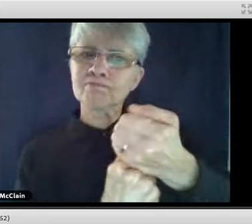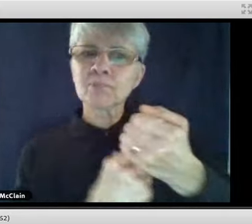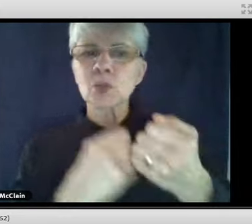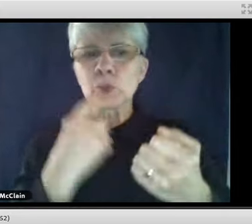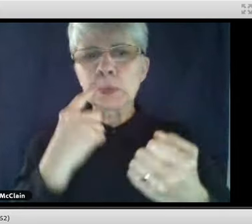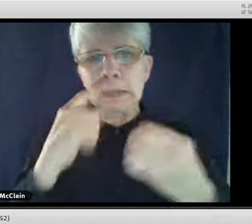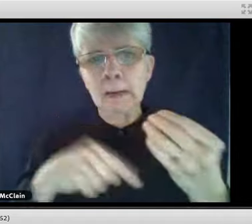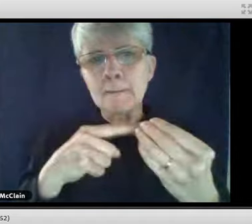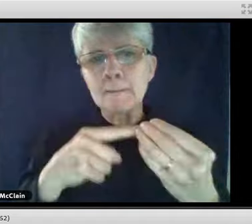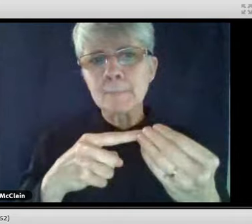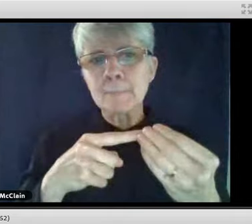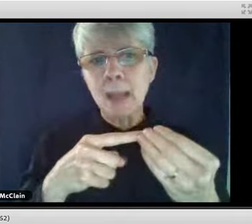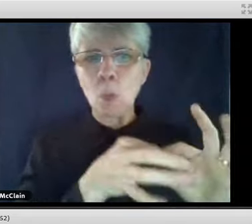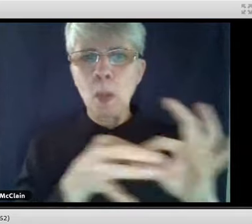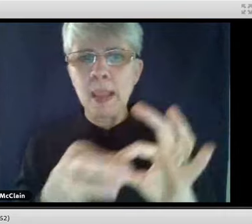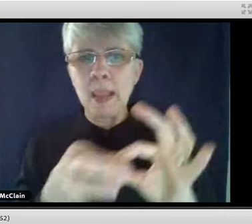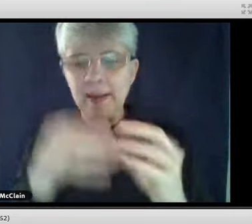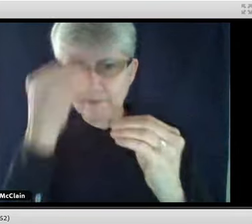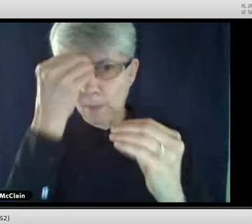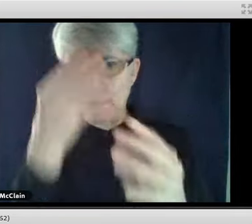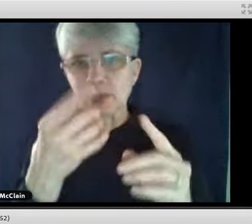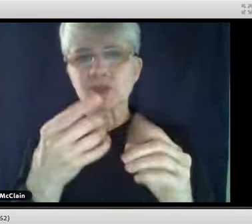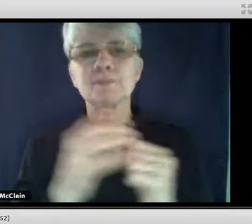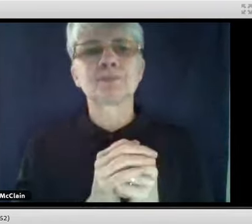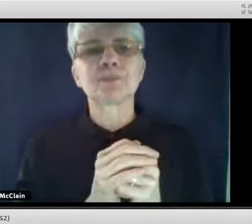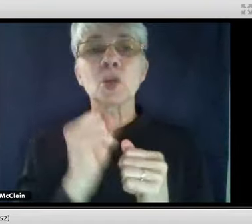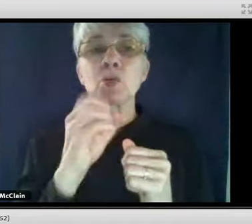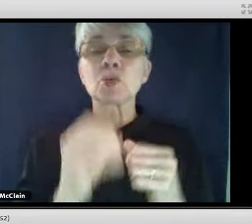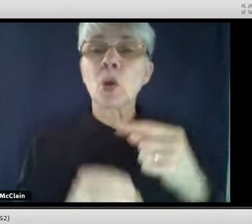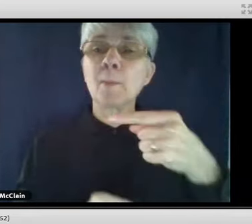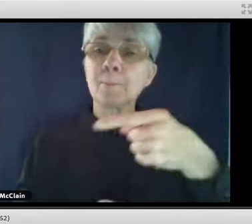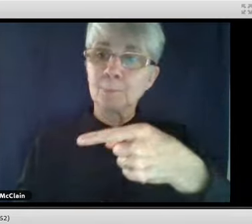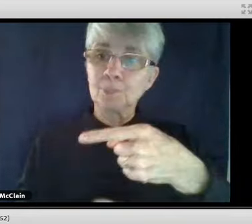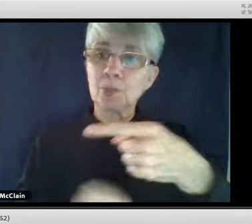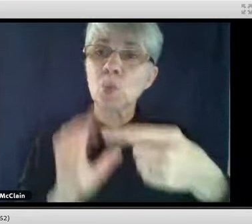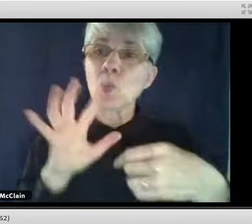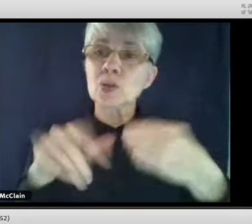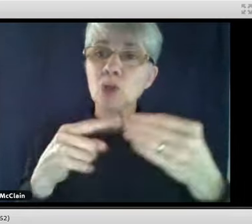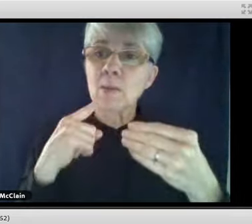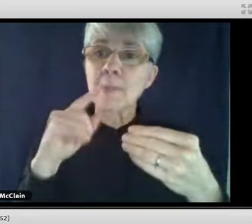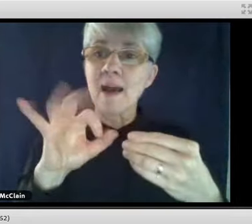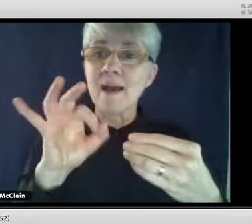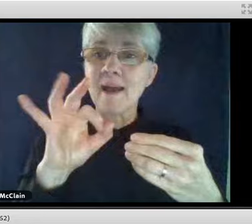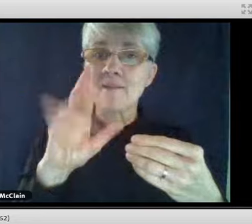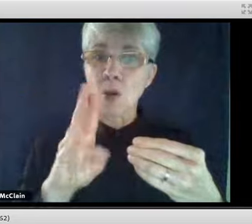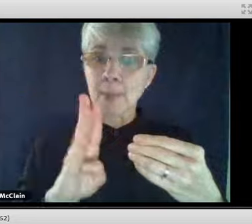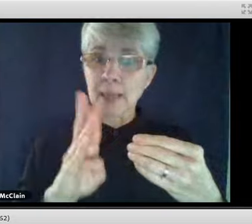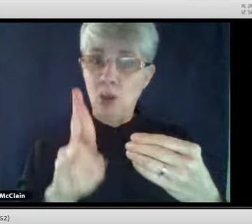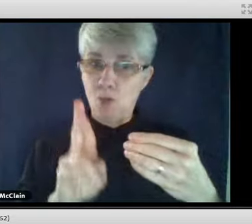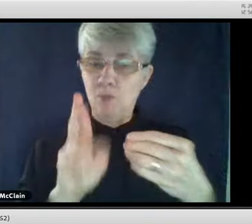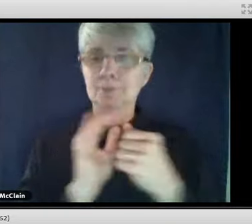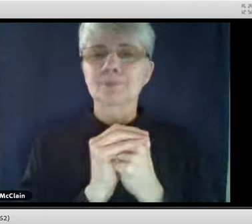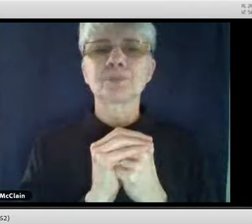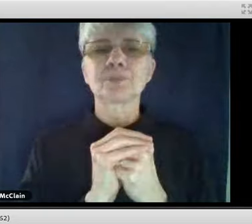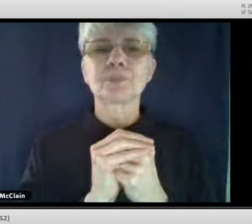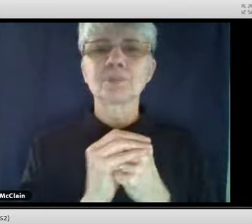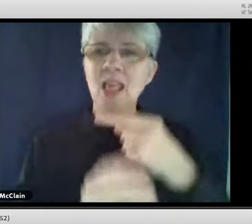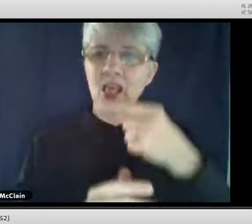about relating information entities. So let's talk FRBR. Okay, so that